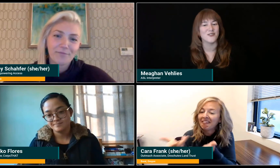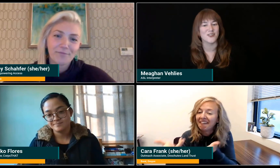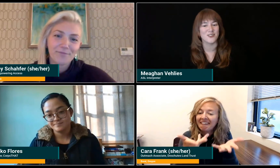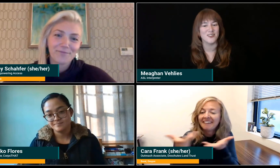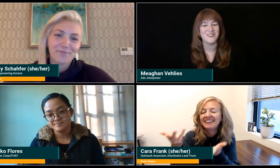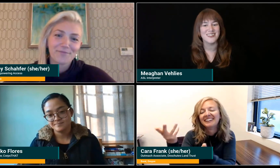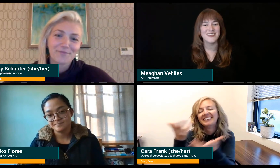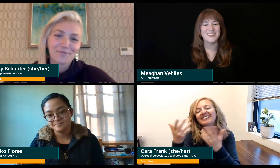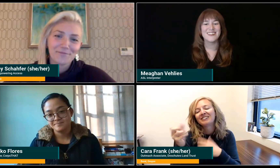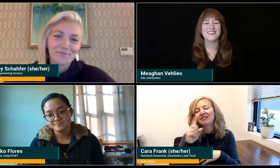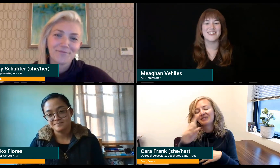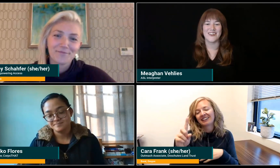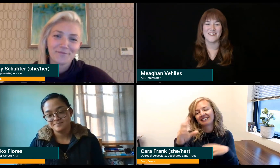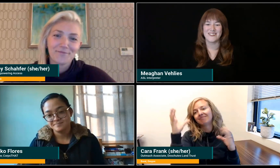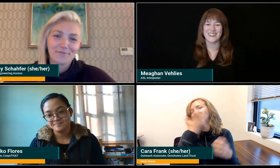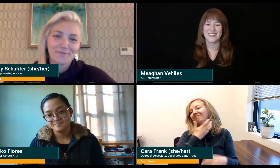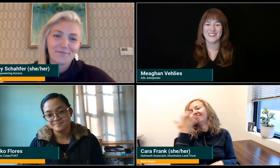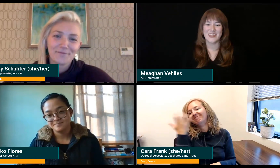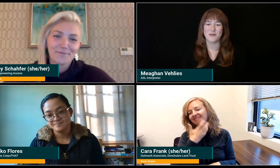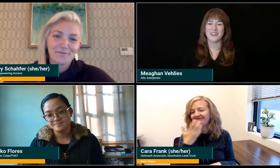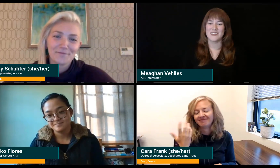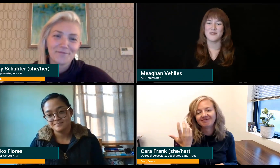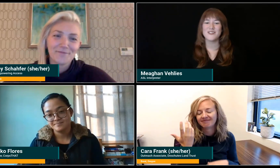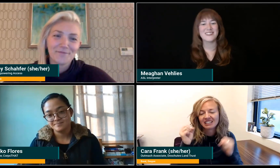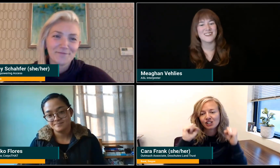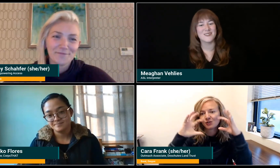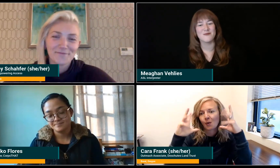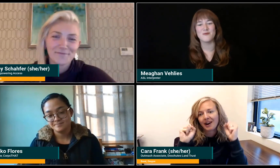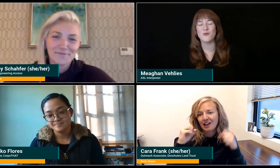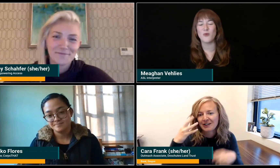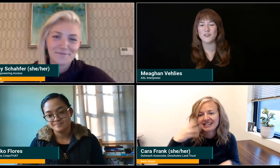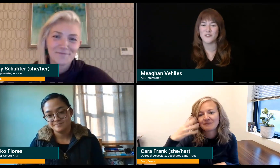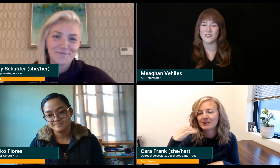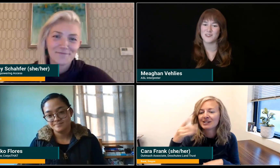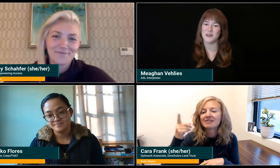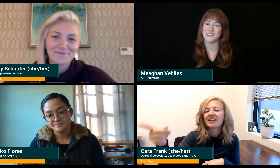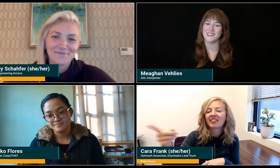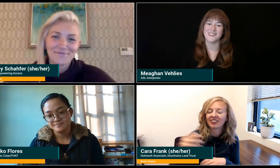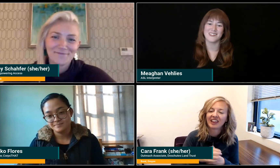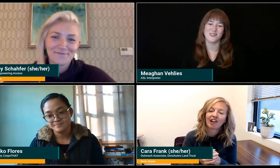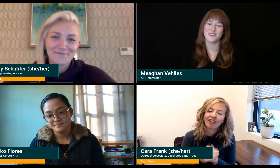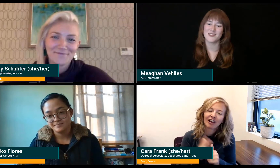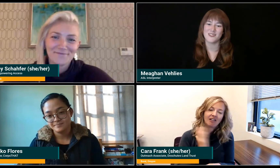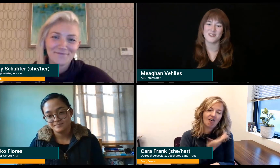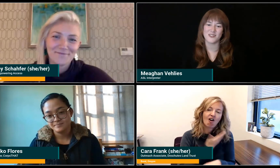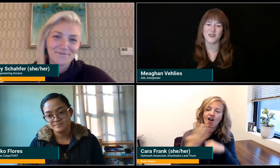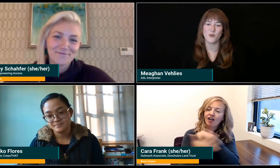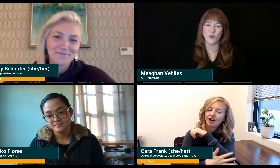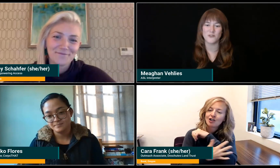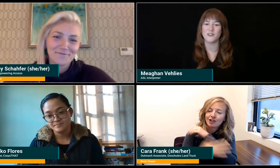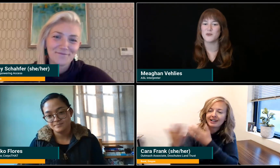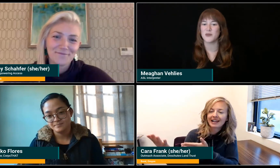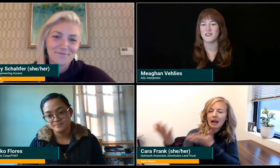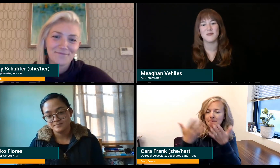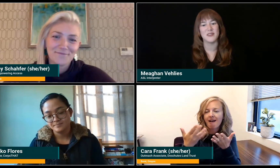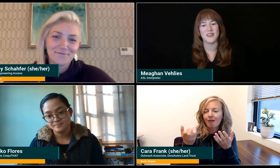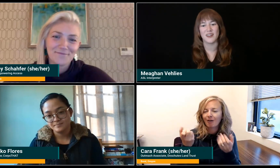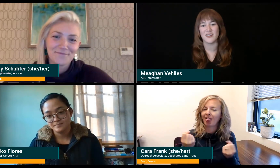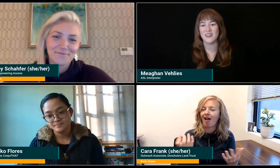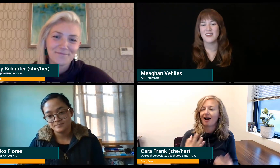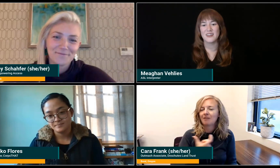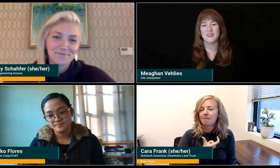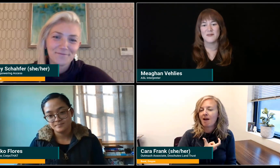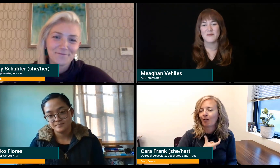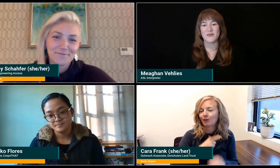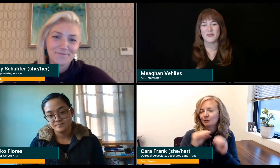not universal. So that provides some interesting, wonderful experiences. It was a wonderful experience to be